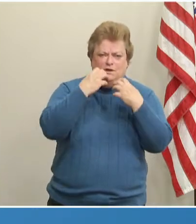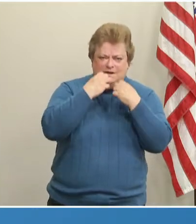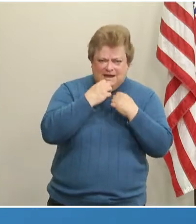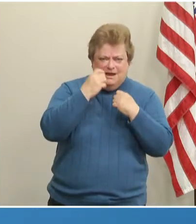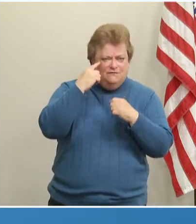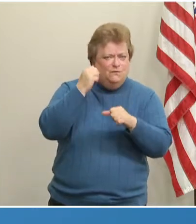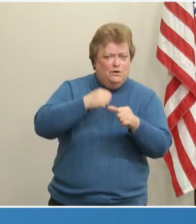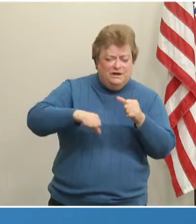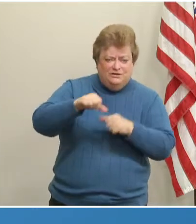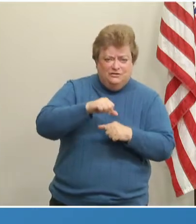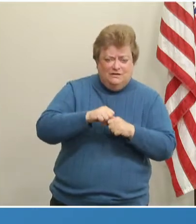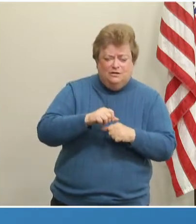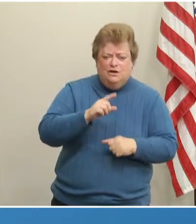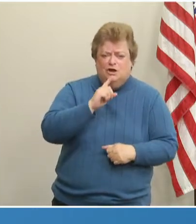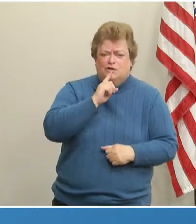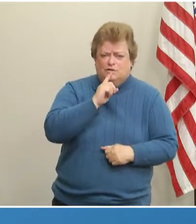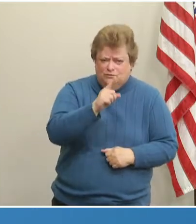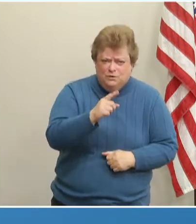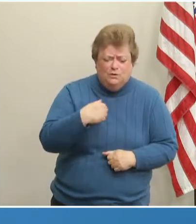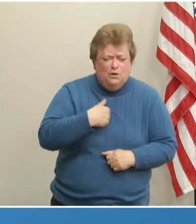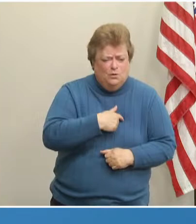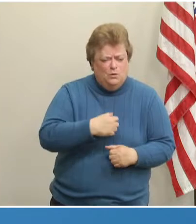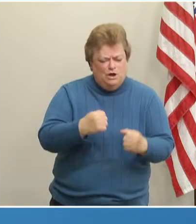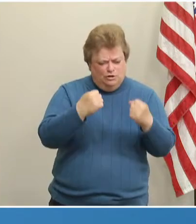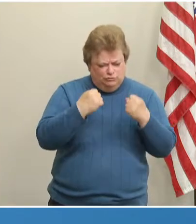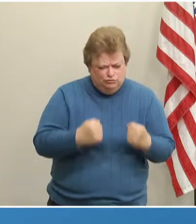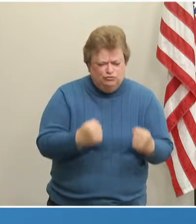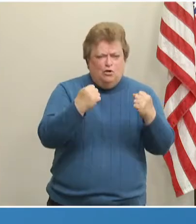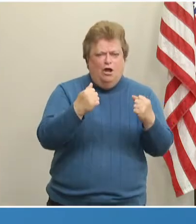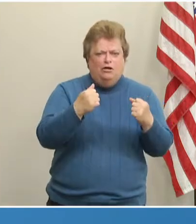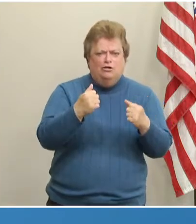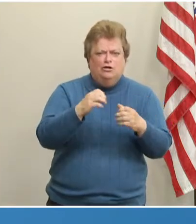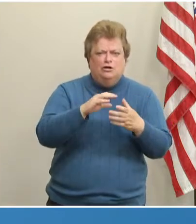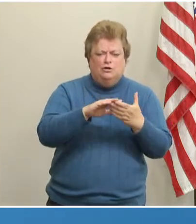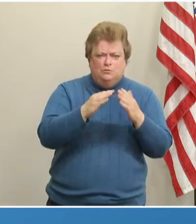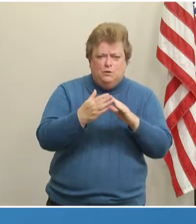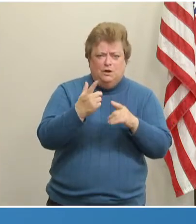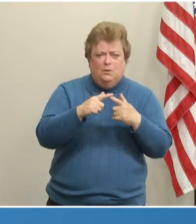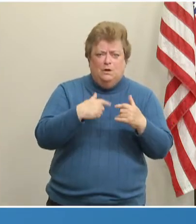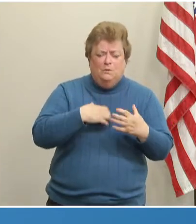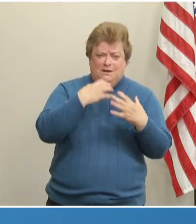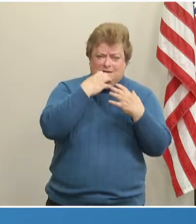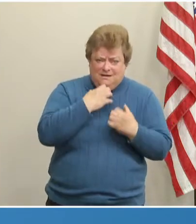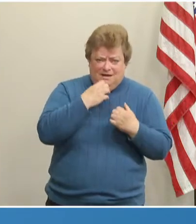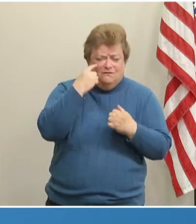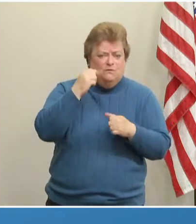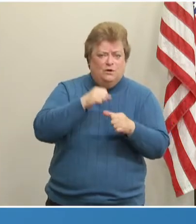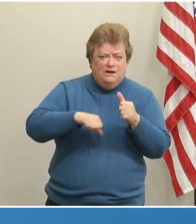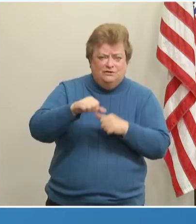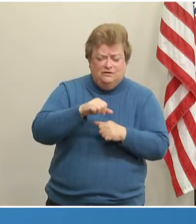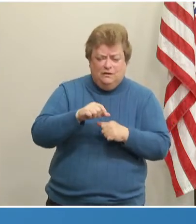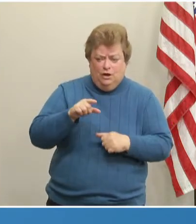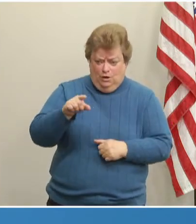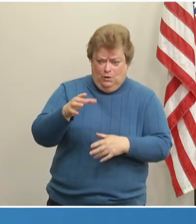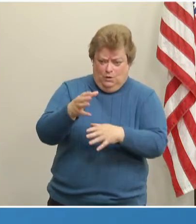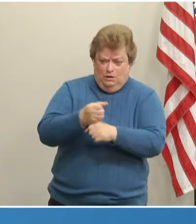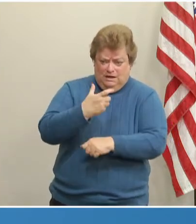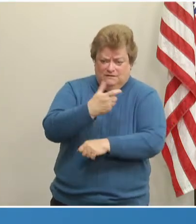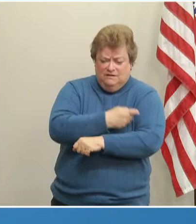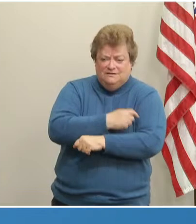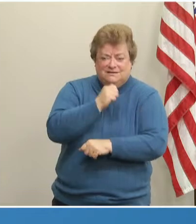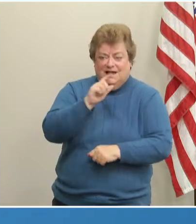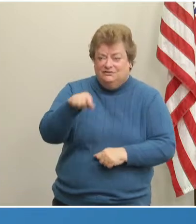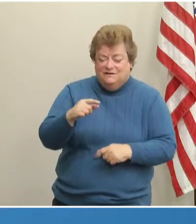The truth is that we are stronger as a community when we care for each other. And your getting vaccinated is not just about